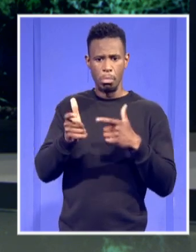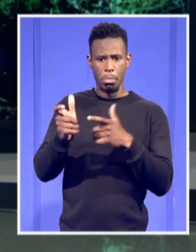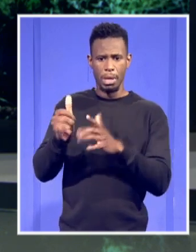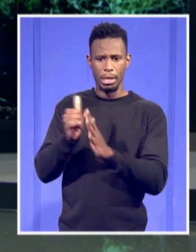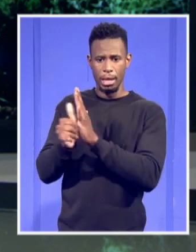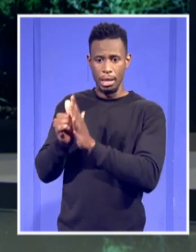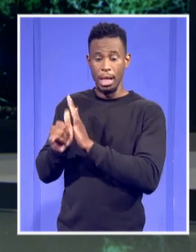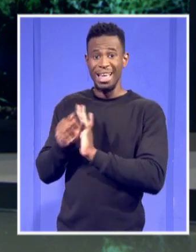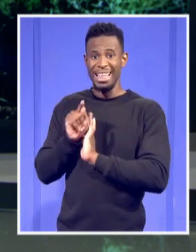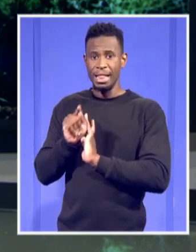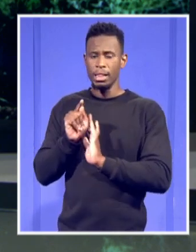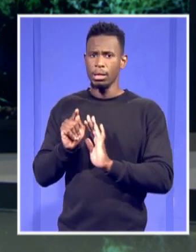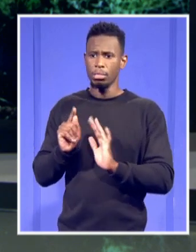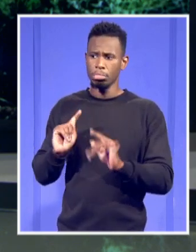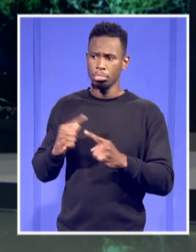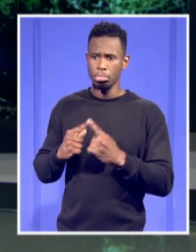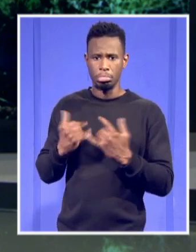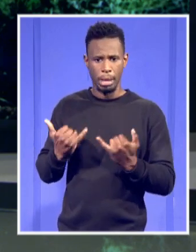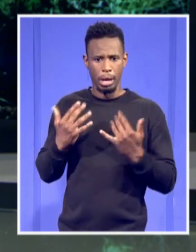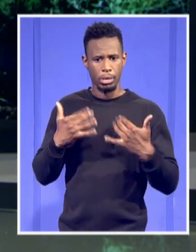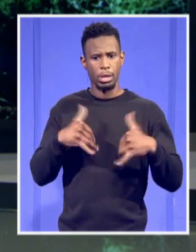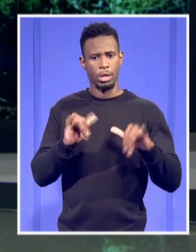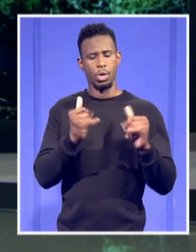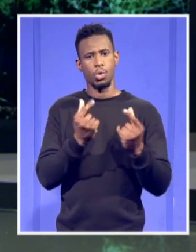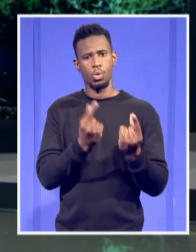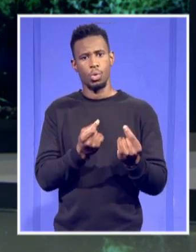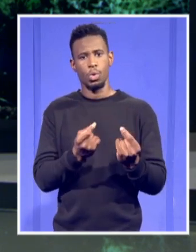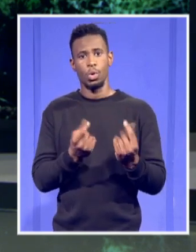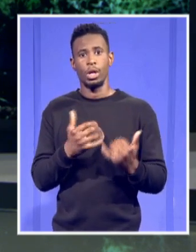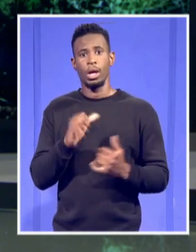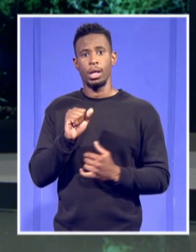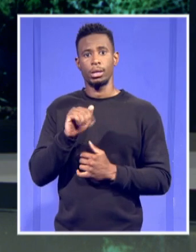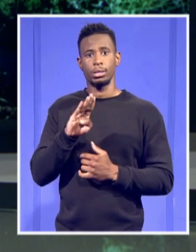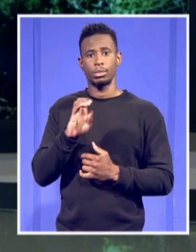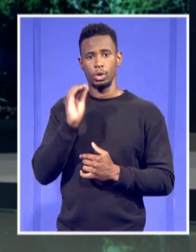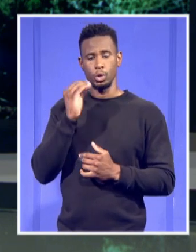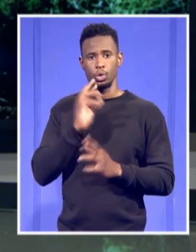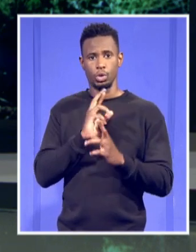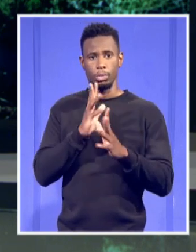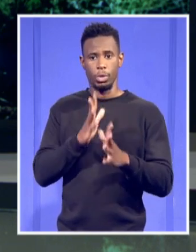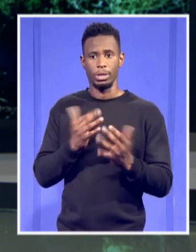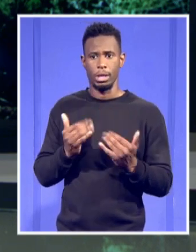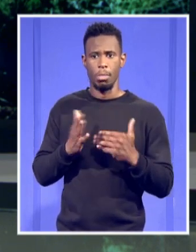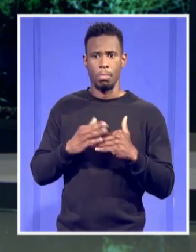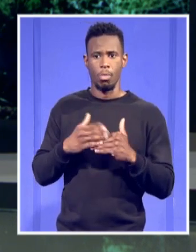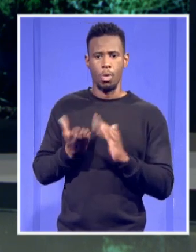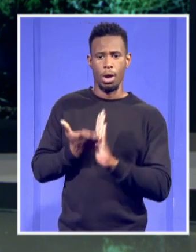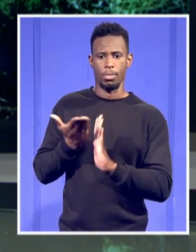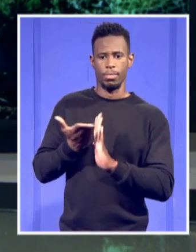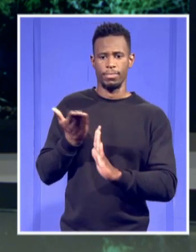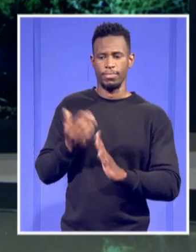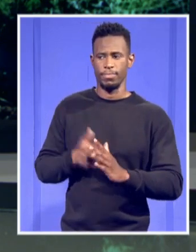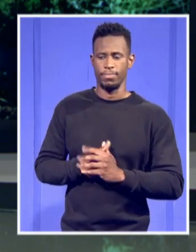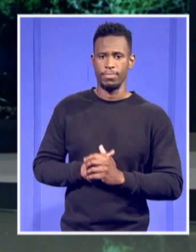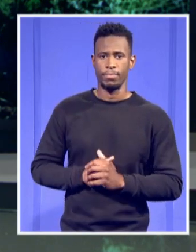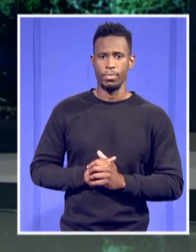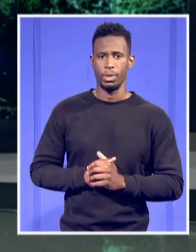continued well into the 20th century, as SABC News reporter Lwando Nomoyi reports.